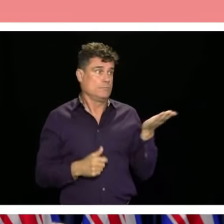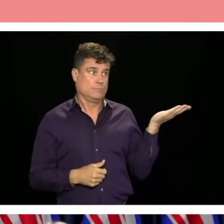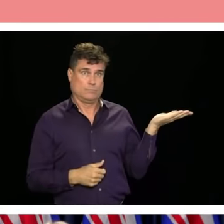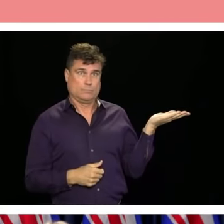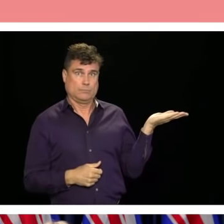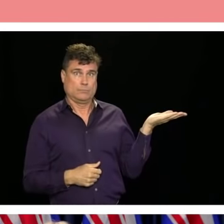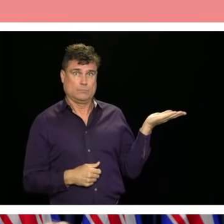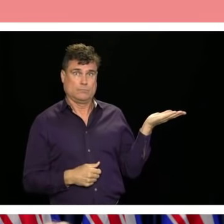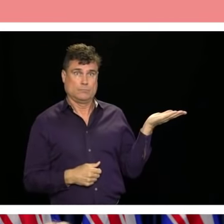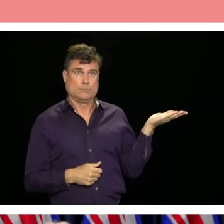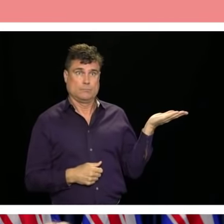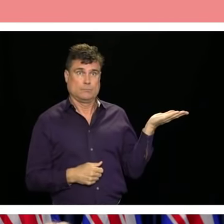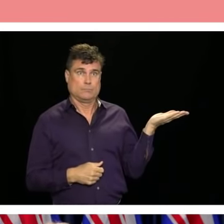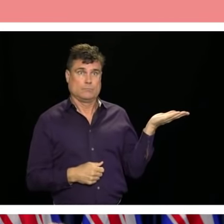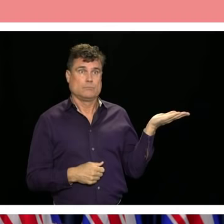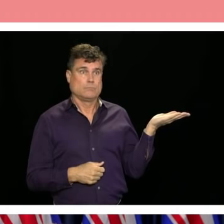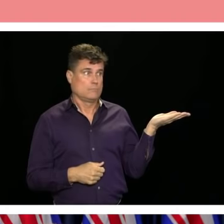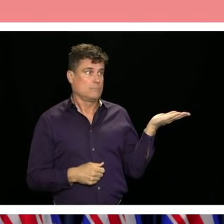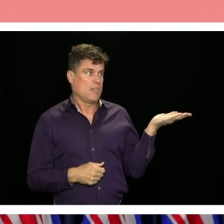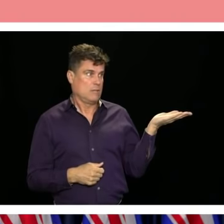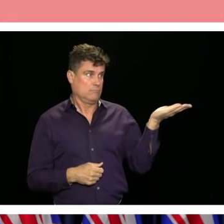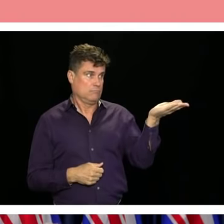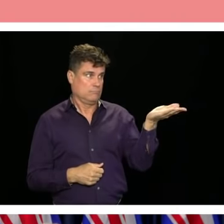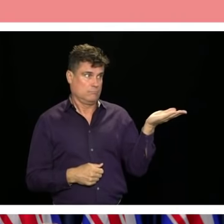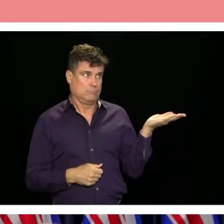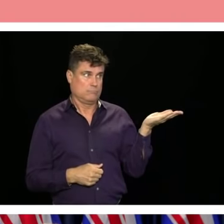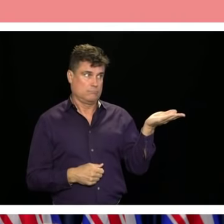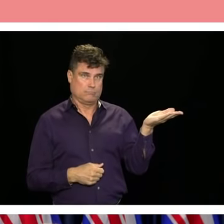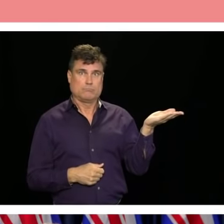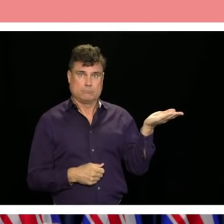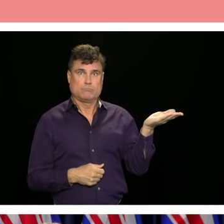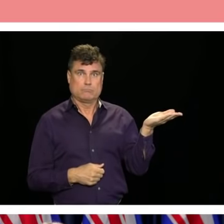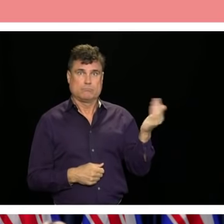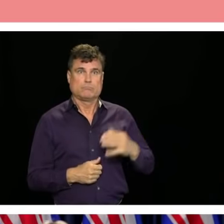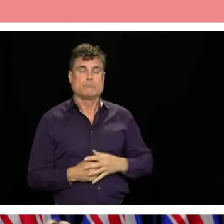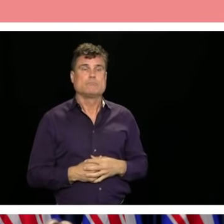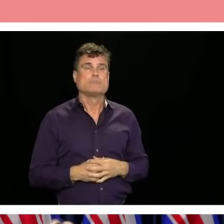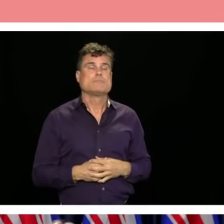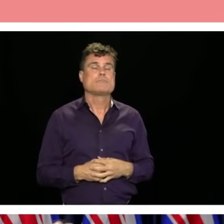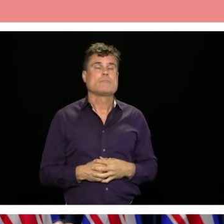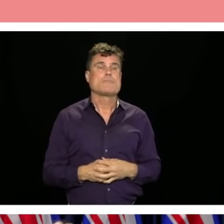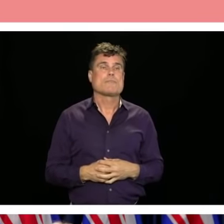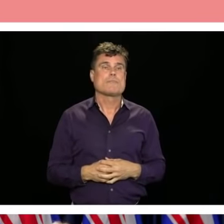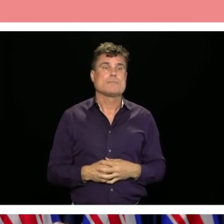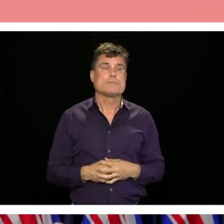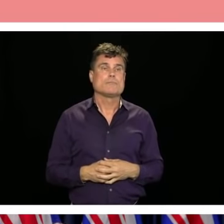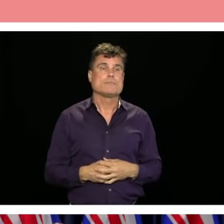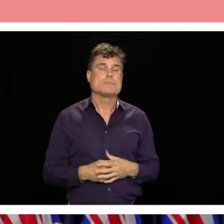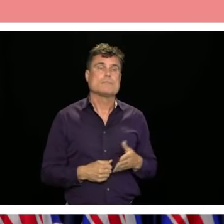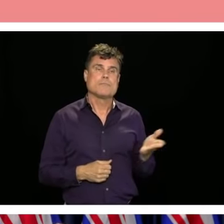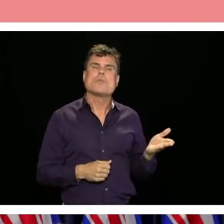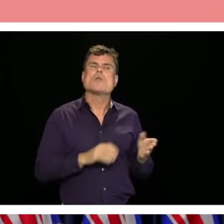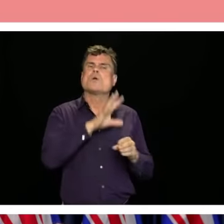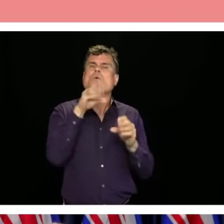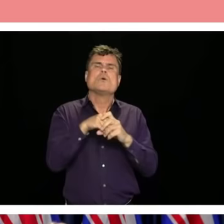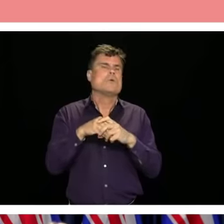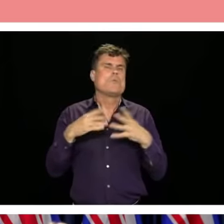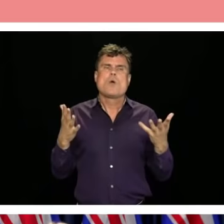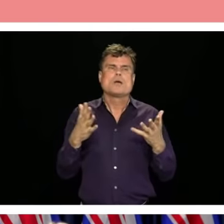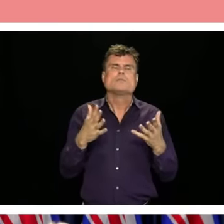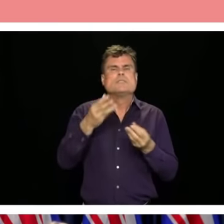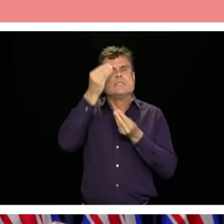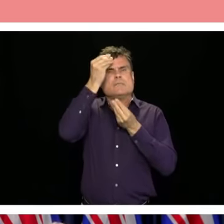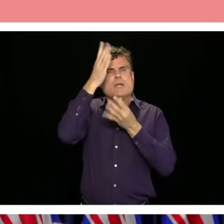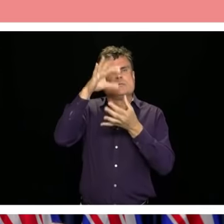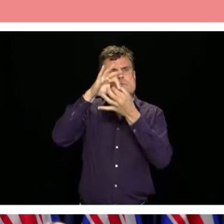the Virus Has Affected People in British Columbia, and we are going to be presenting some geographic data as well. And we'll